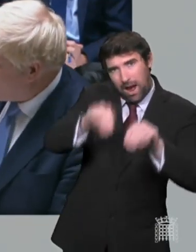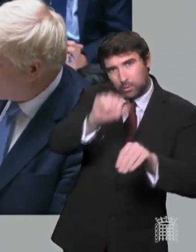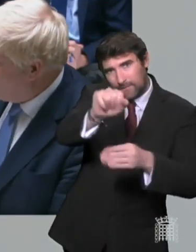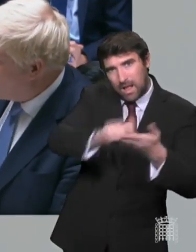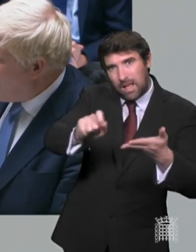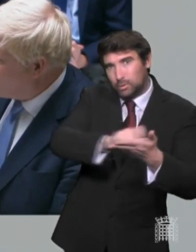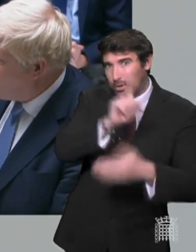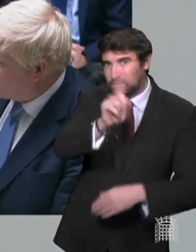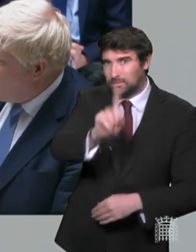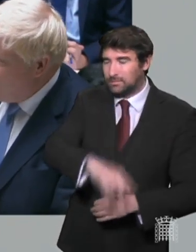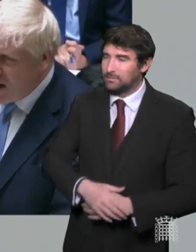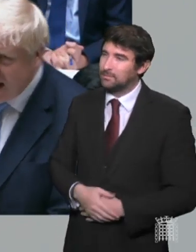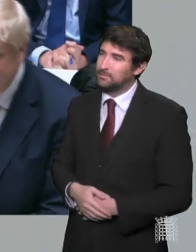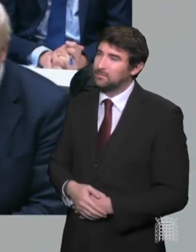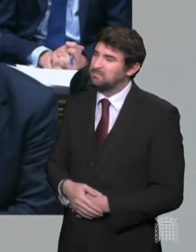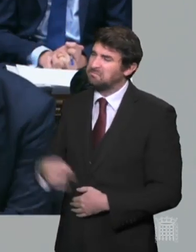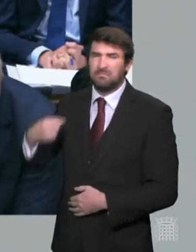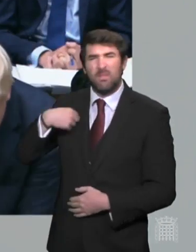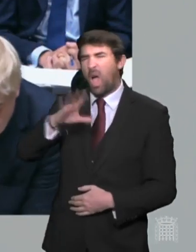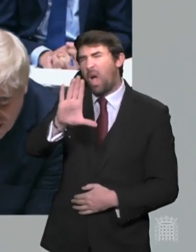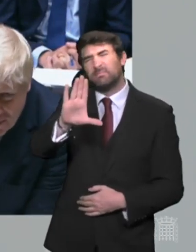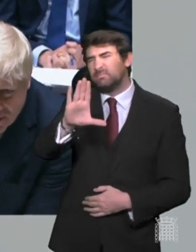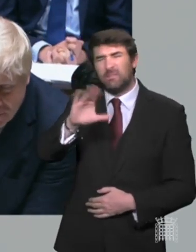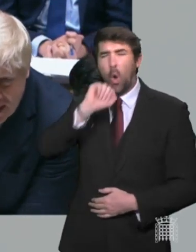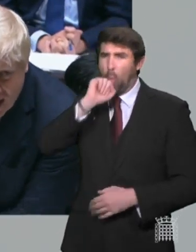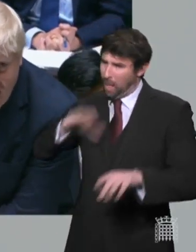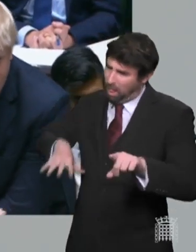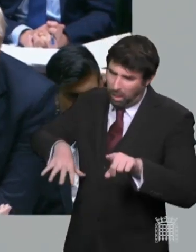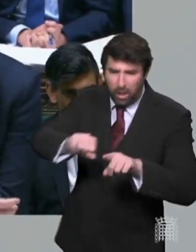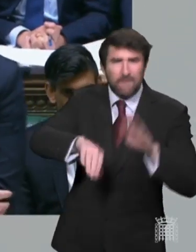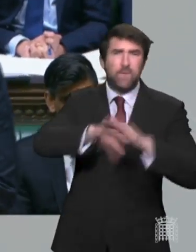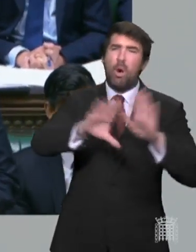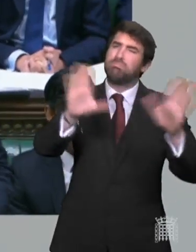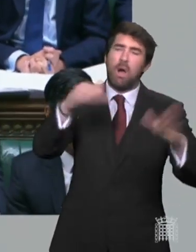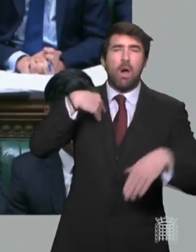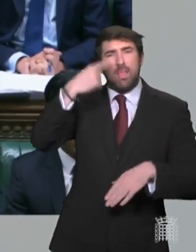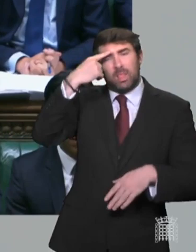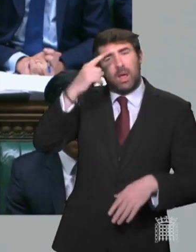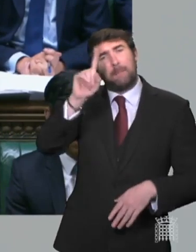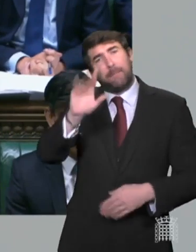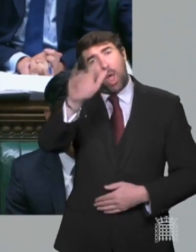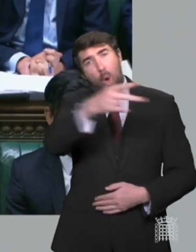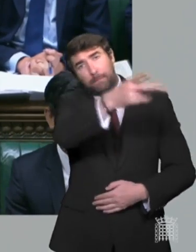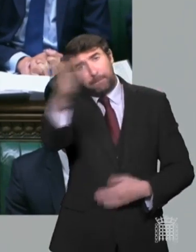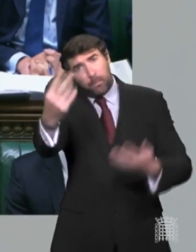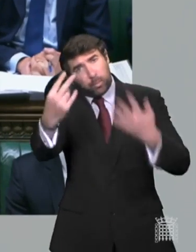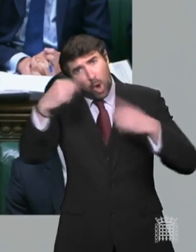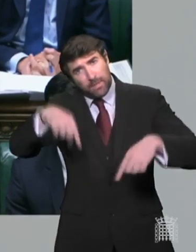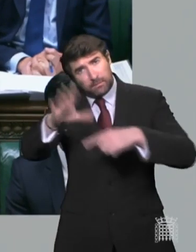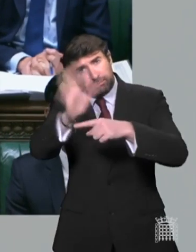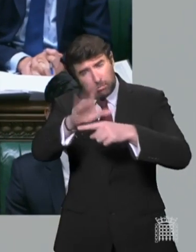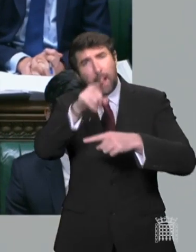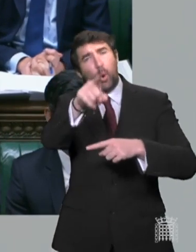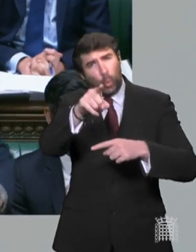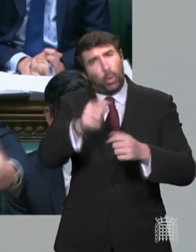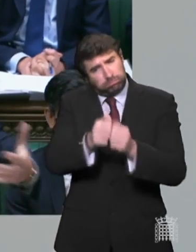to fix the backlogs. And we at least understand, Mr. Speaker, that the only way to fix the long-term underlying problems in